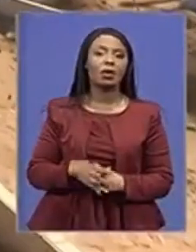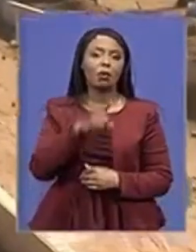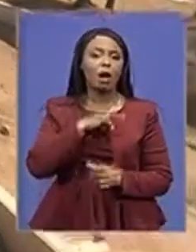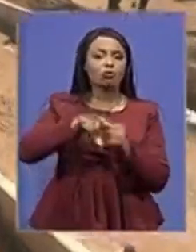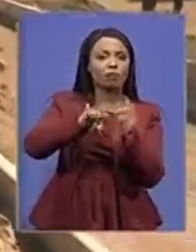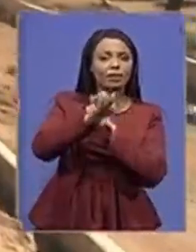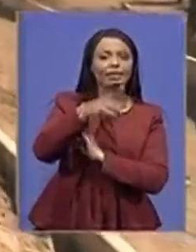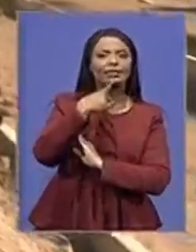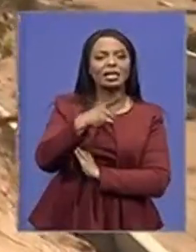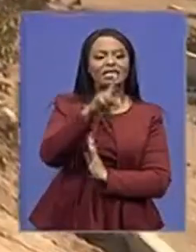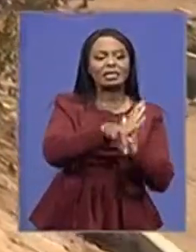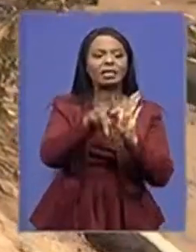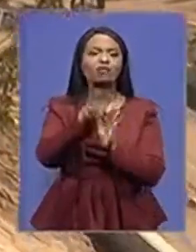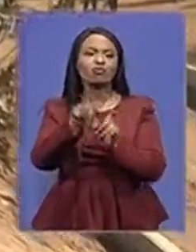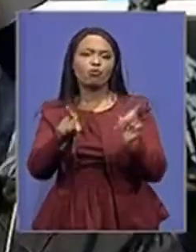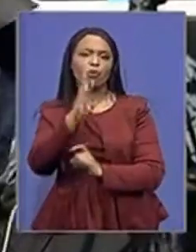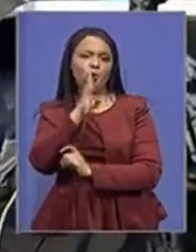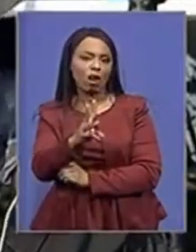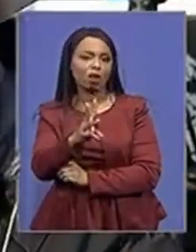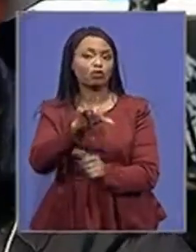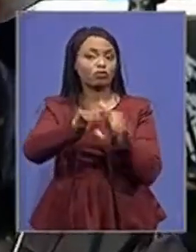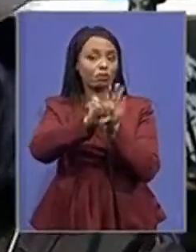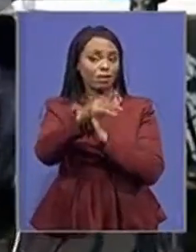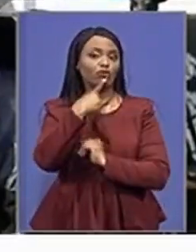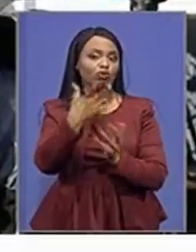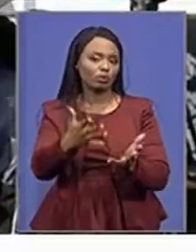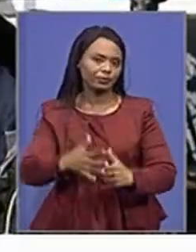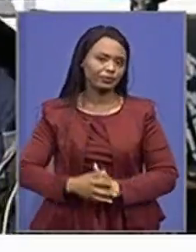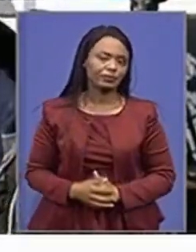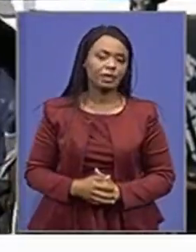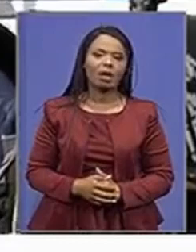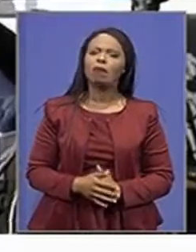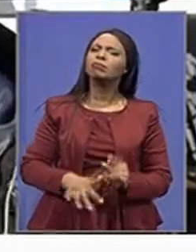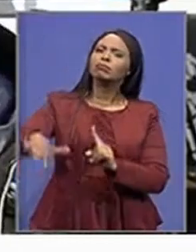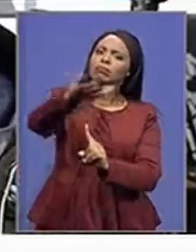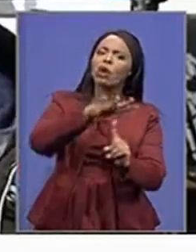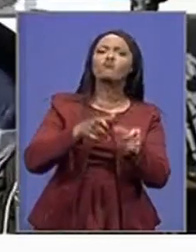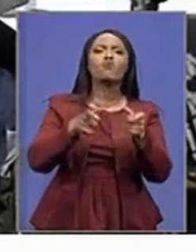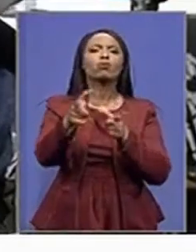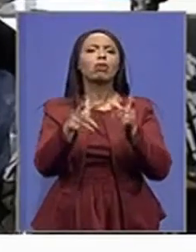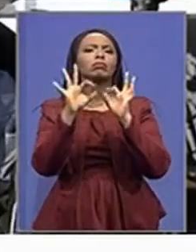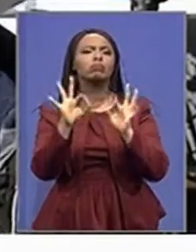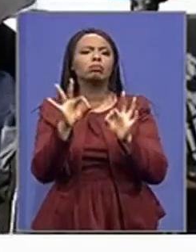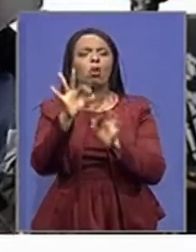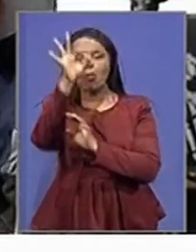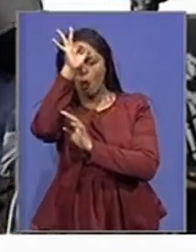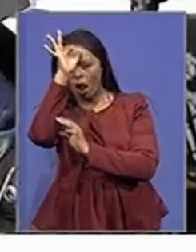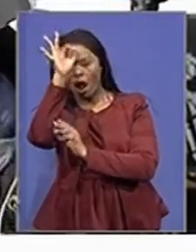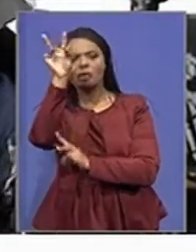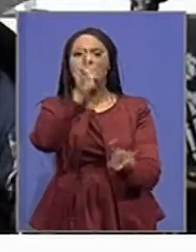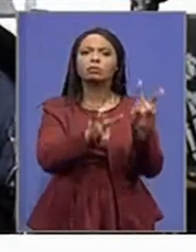fa go tla bolaiwa batho ba le bantsi. Situation is under control. I mean, the law enforcement officer,